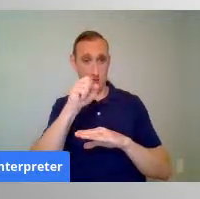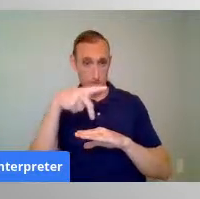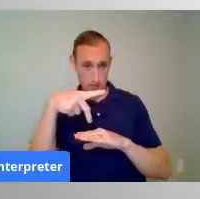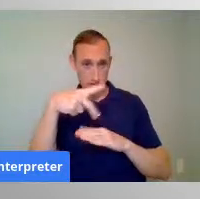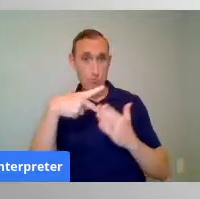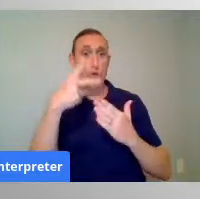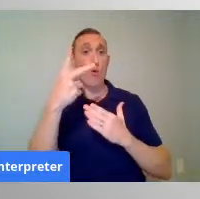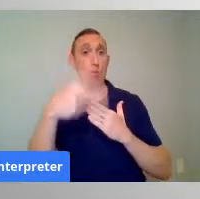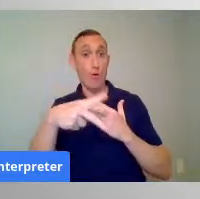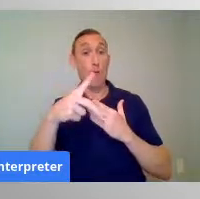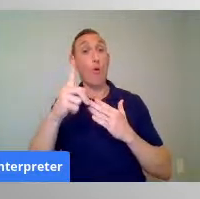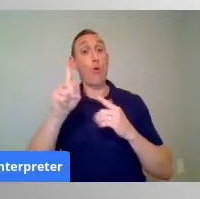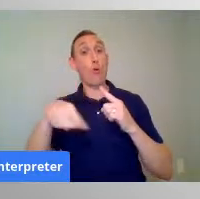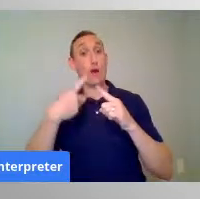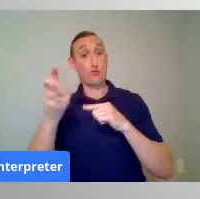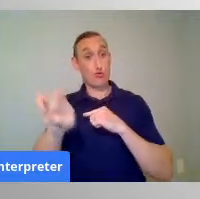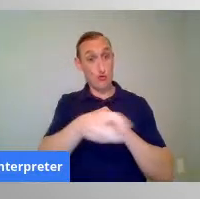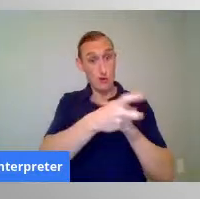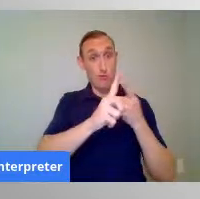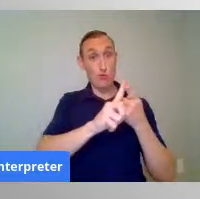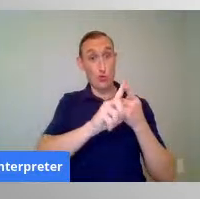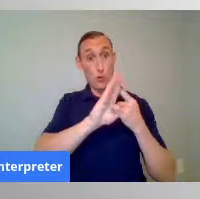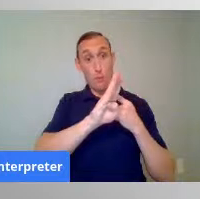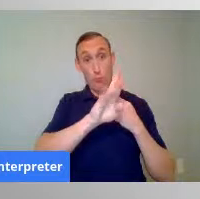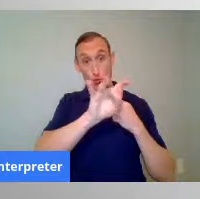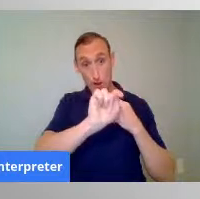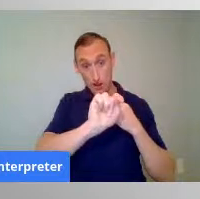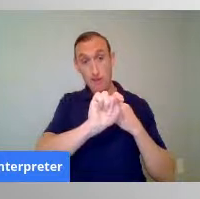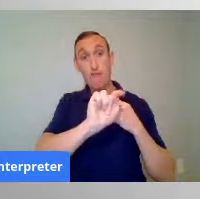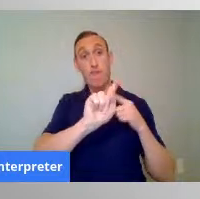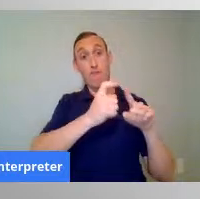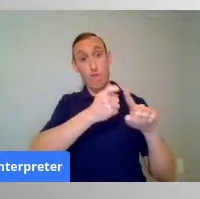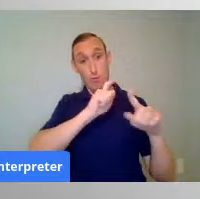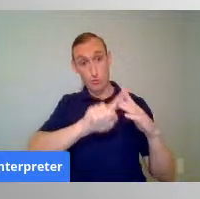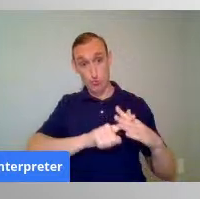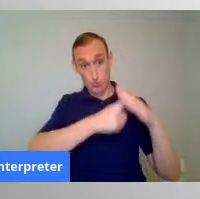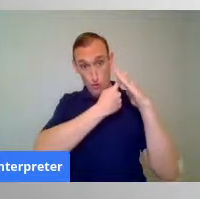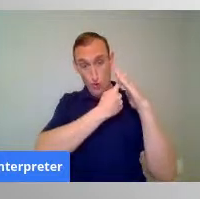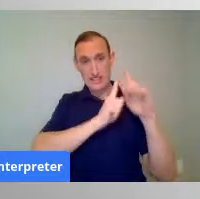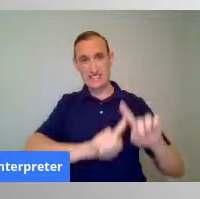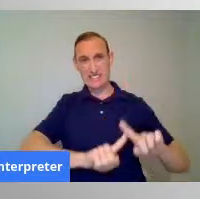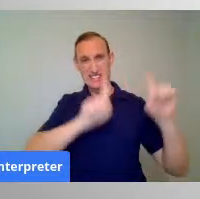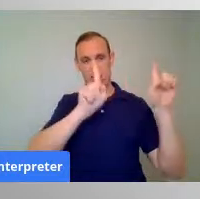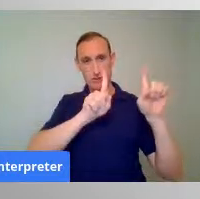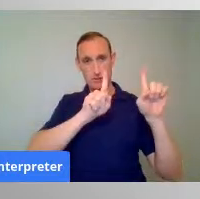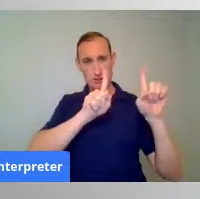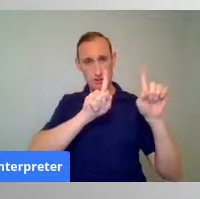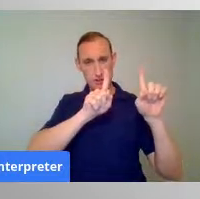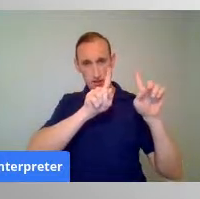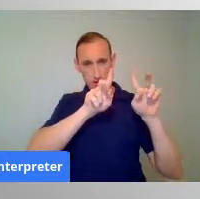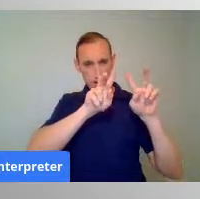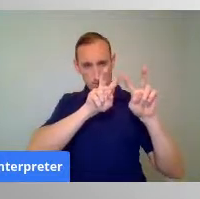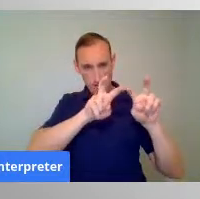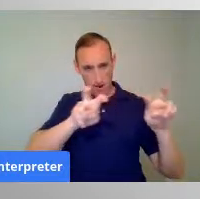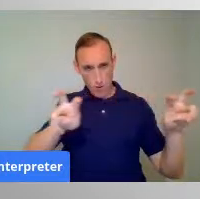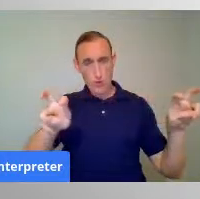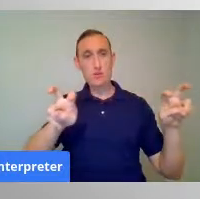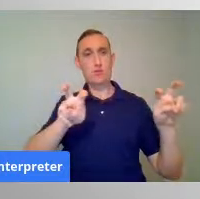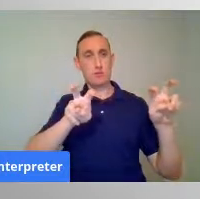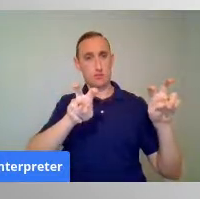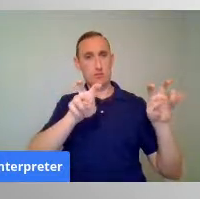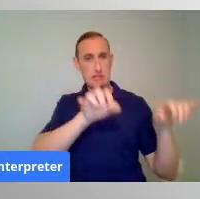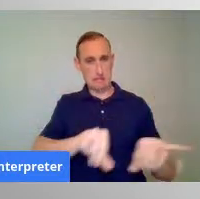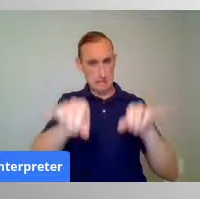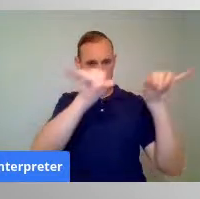it moved to Bright from the Start, there were different evaluation standards that actually meant more money had to be put in for